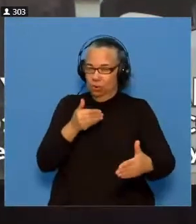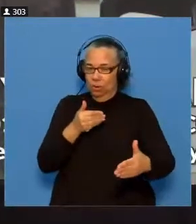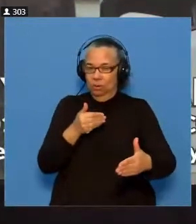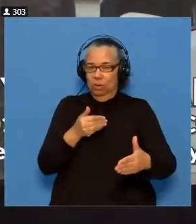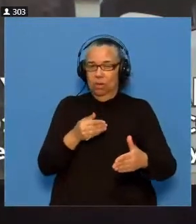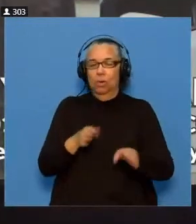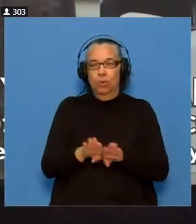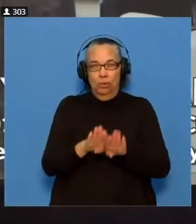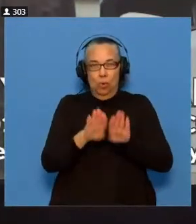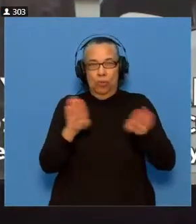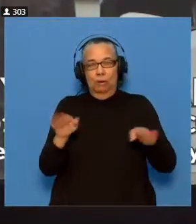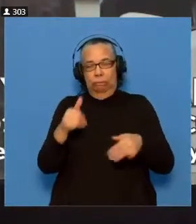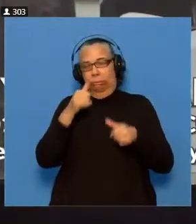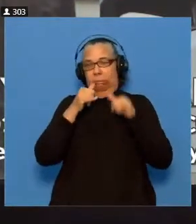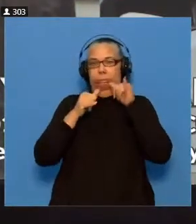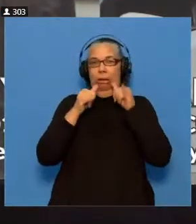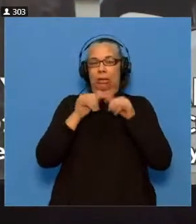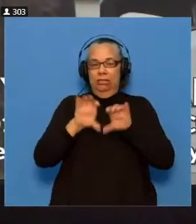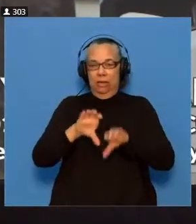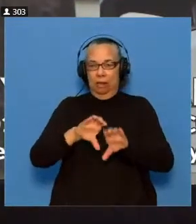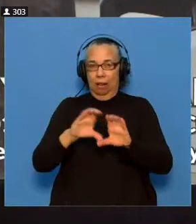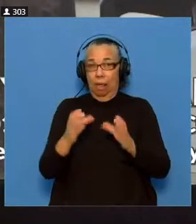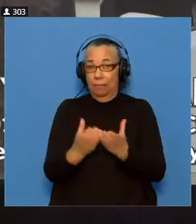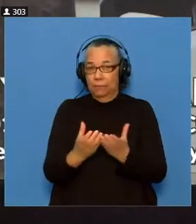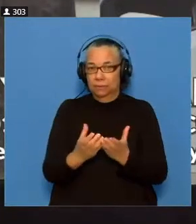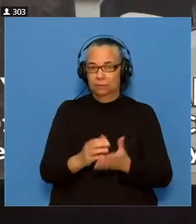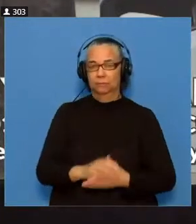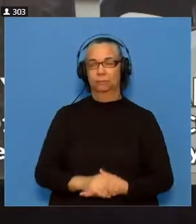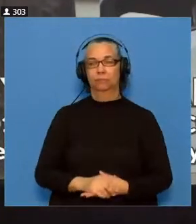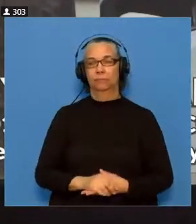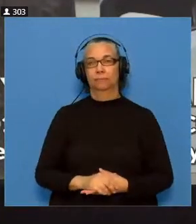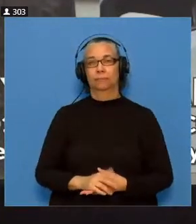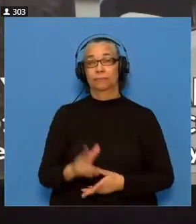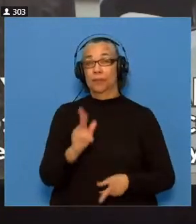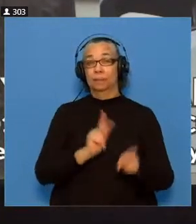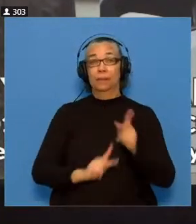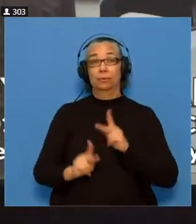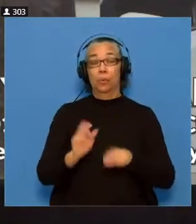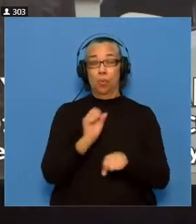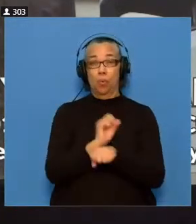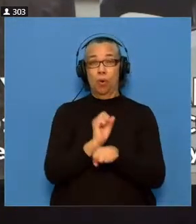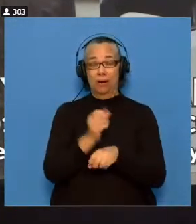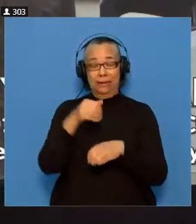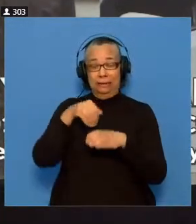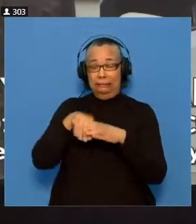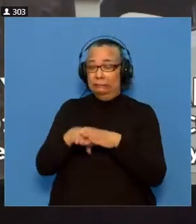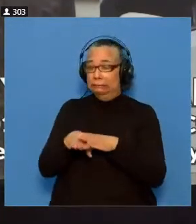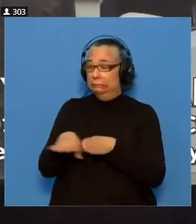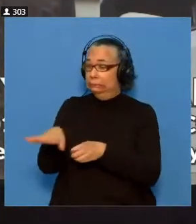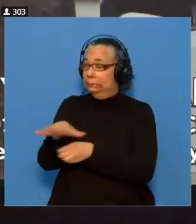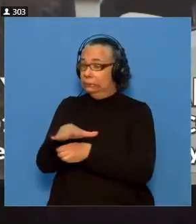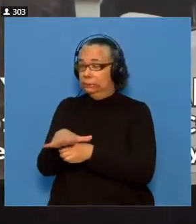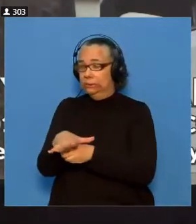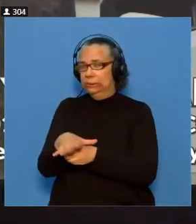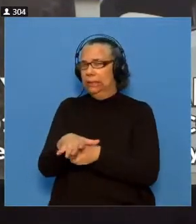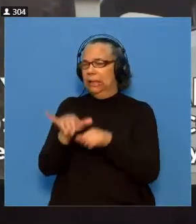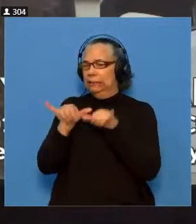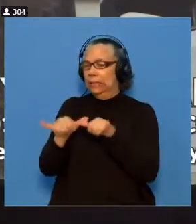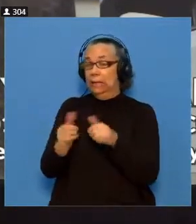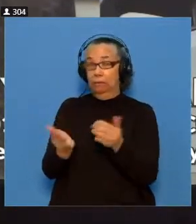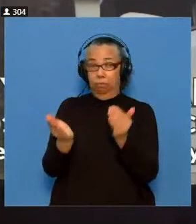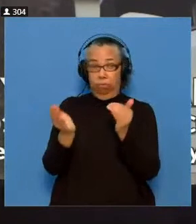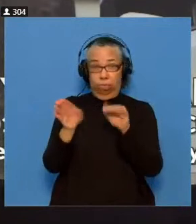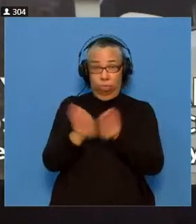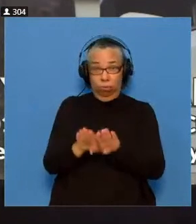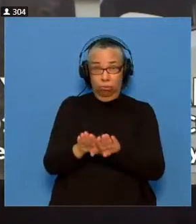of our bars and clubs. Persons who may work in establishments that are required to remain closed and